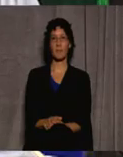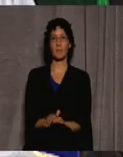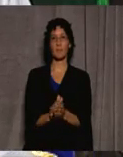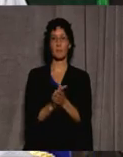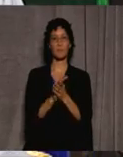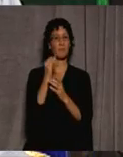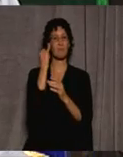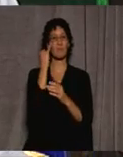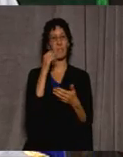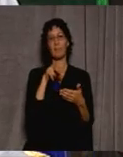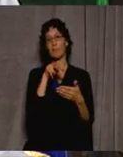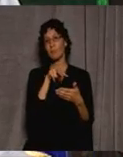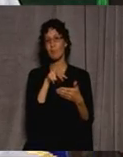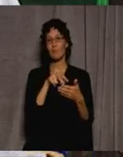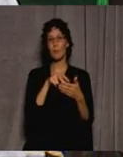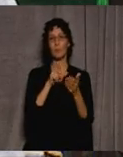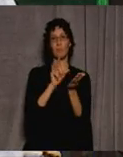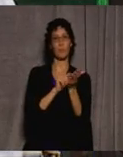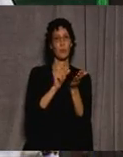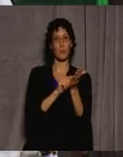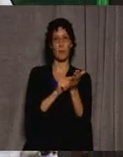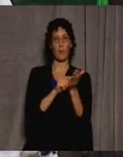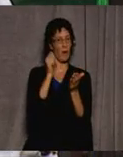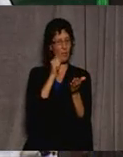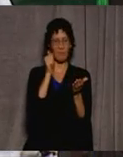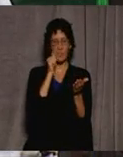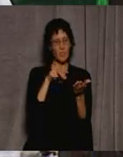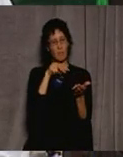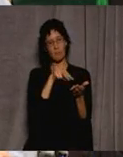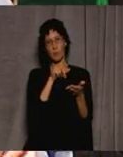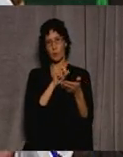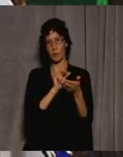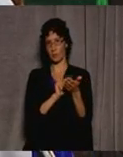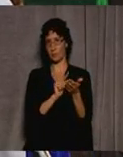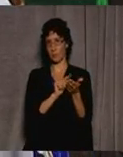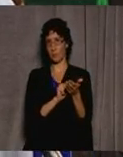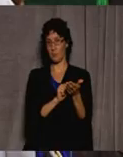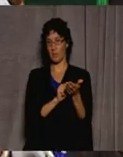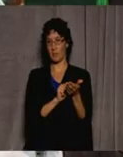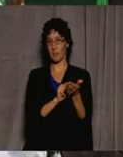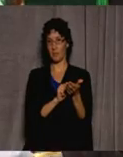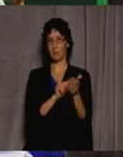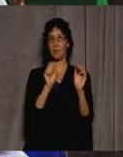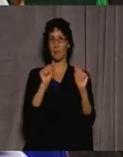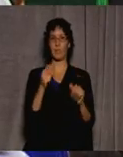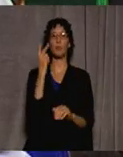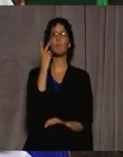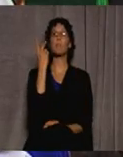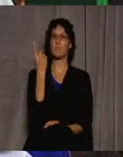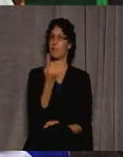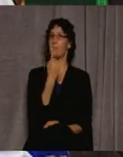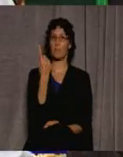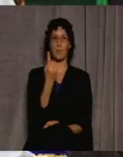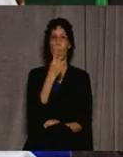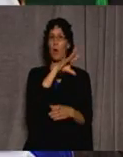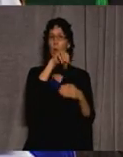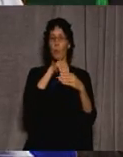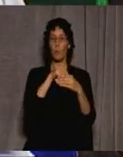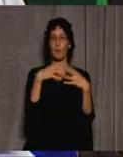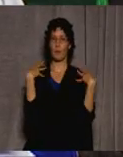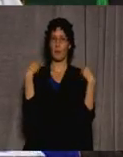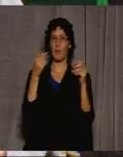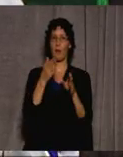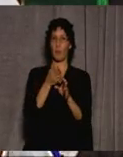up the newspaper on the daily newspaper and see someone in the health